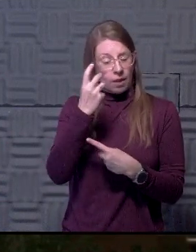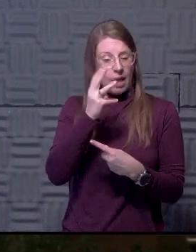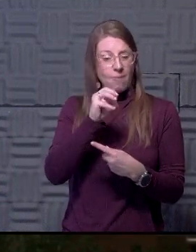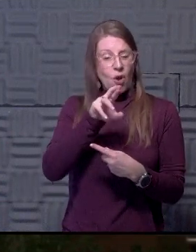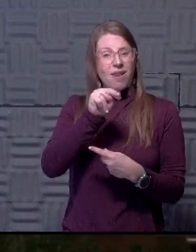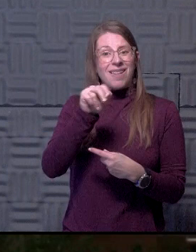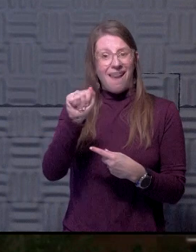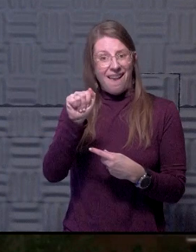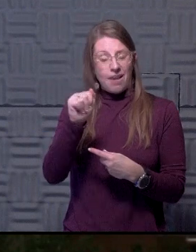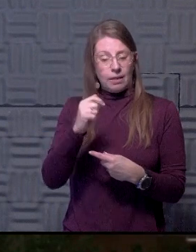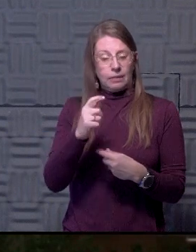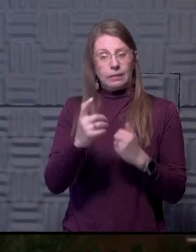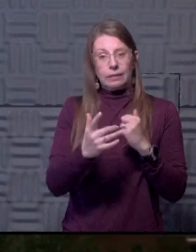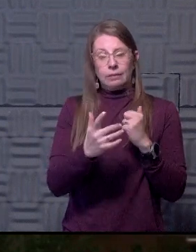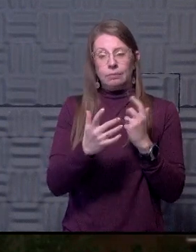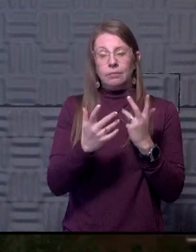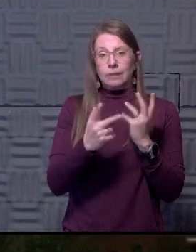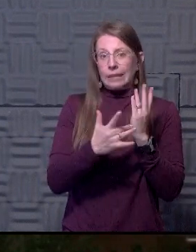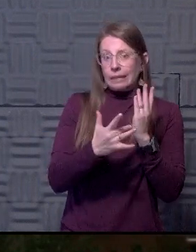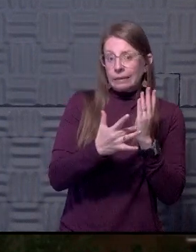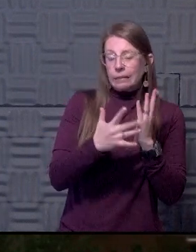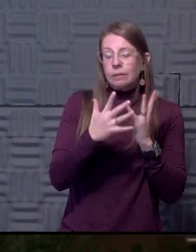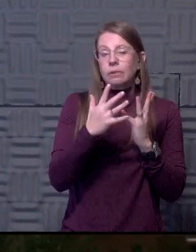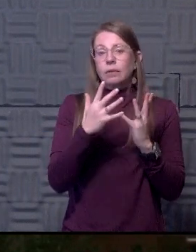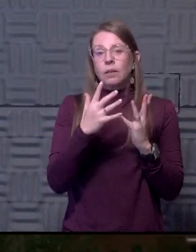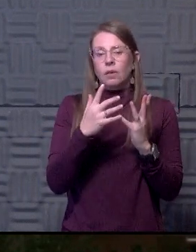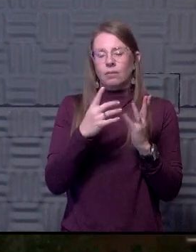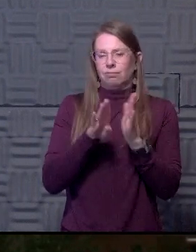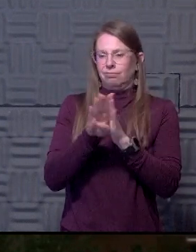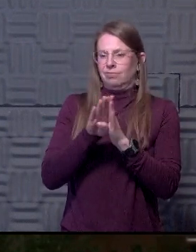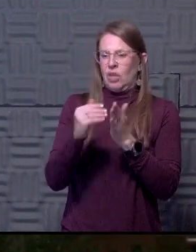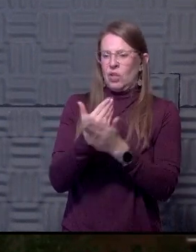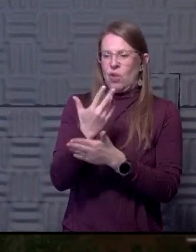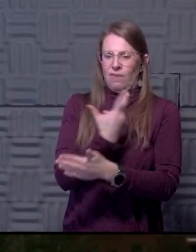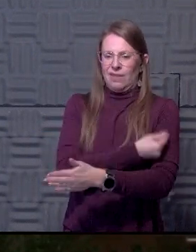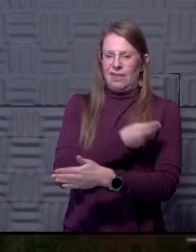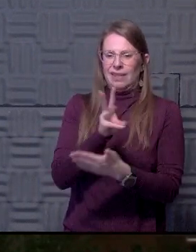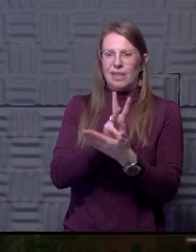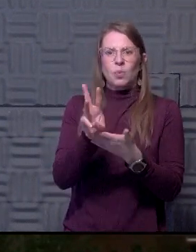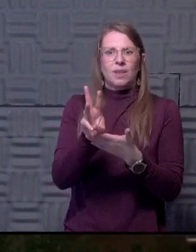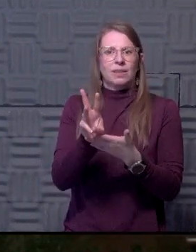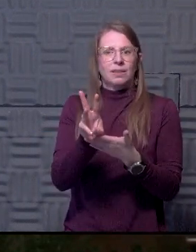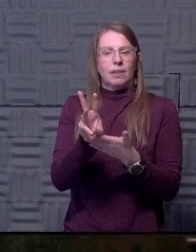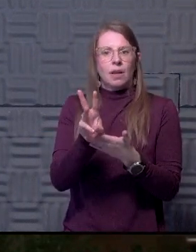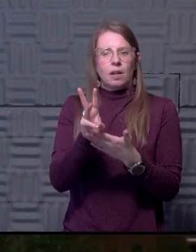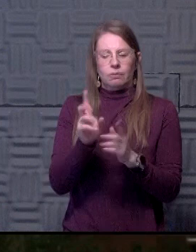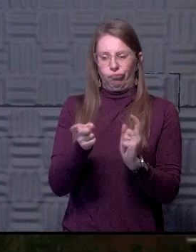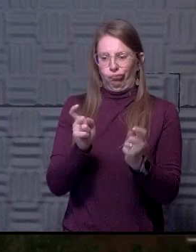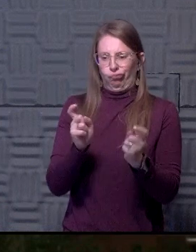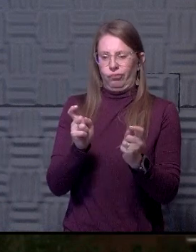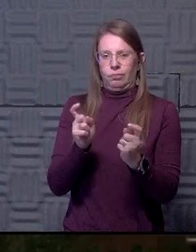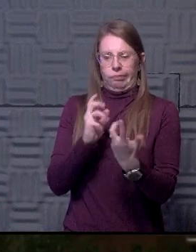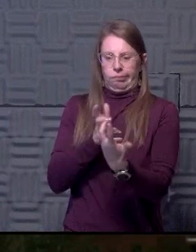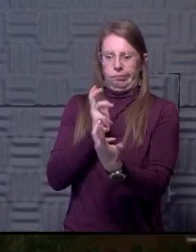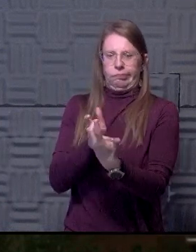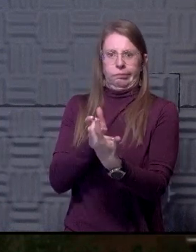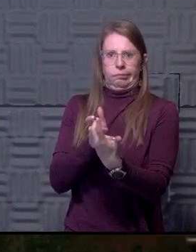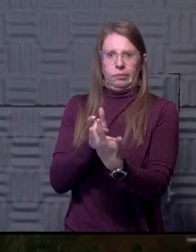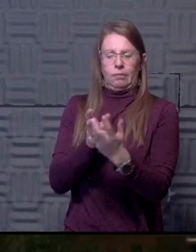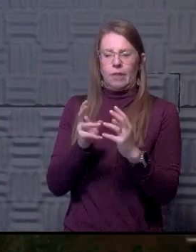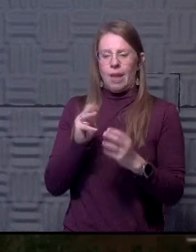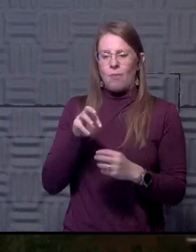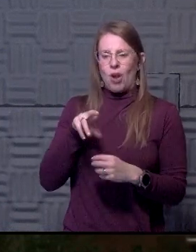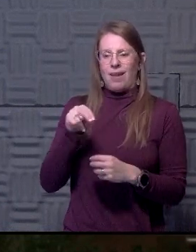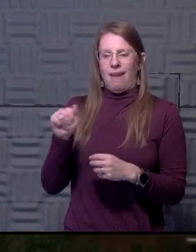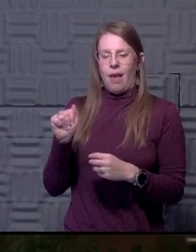RNA techniques, we can come up with a new vaccine within 6 weeks, because now all we need to do is reprogram the messenger